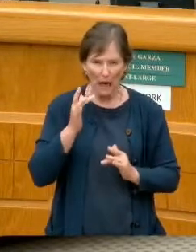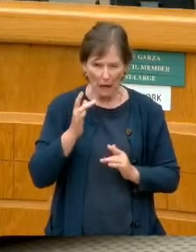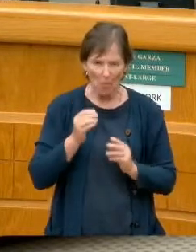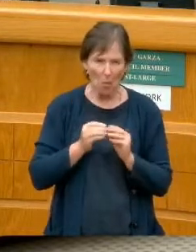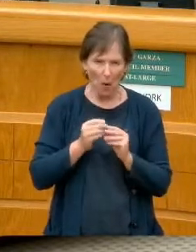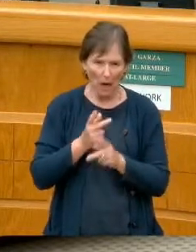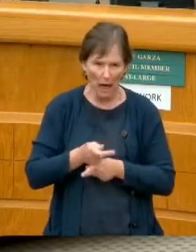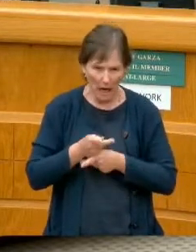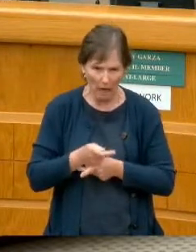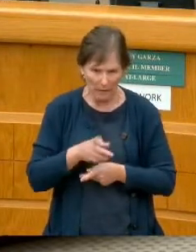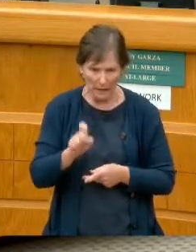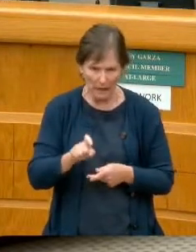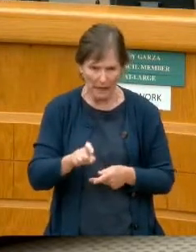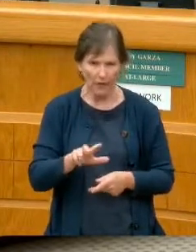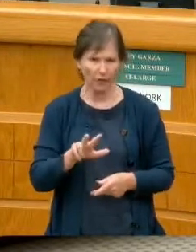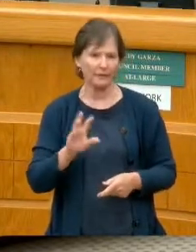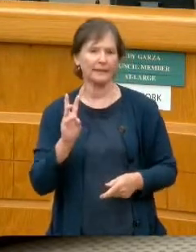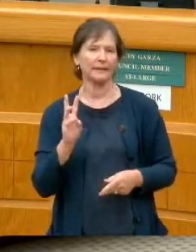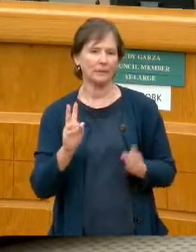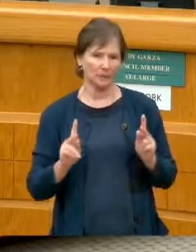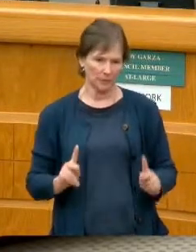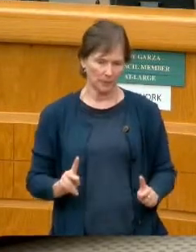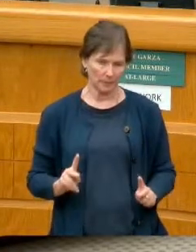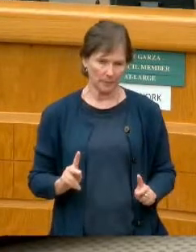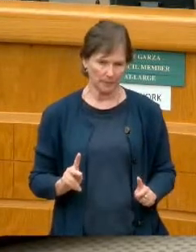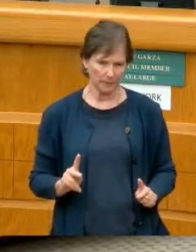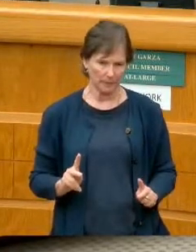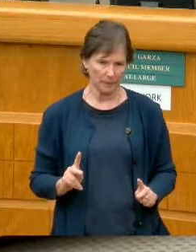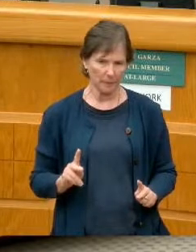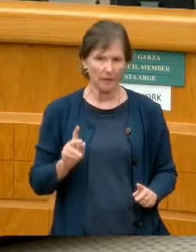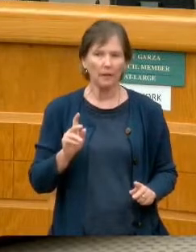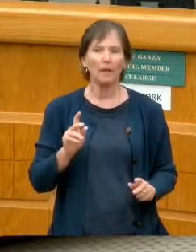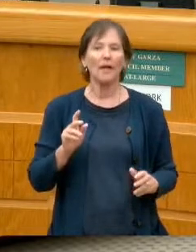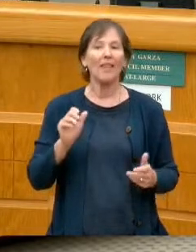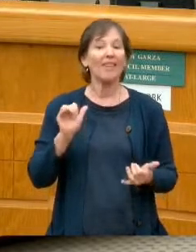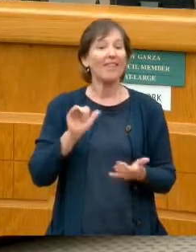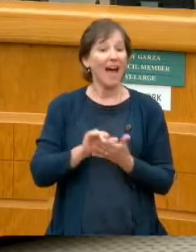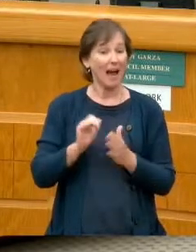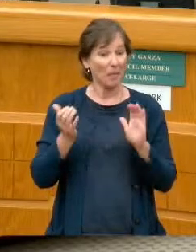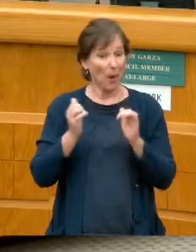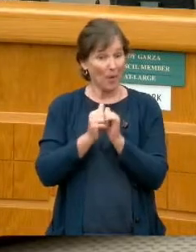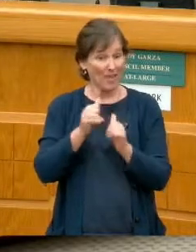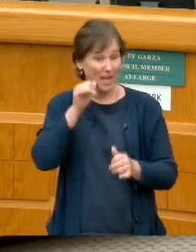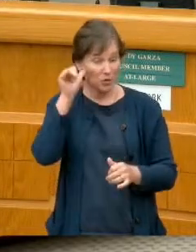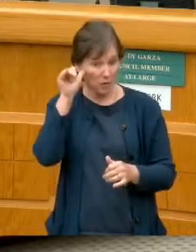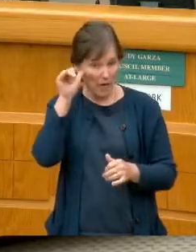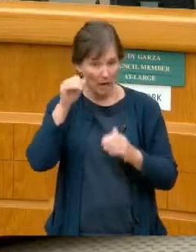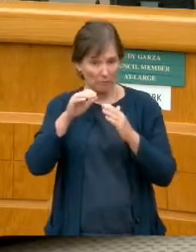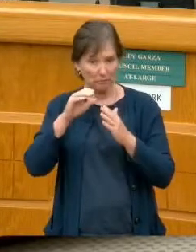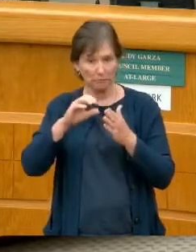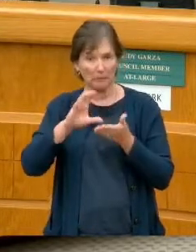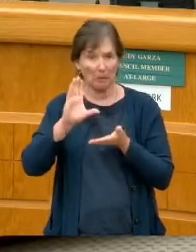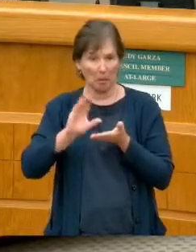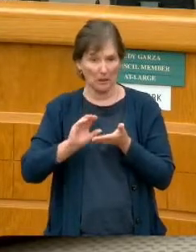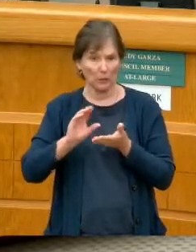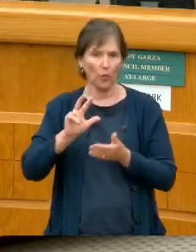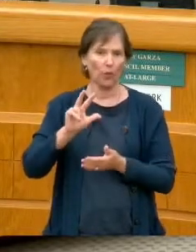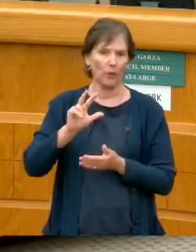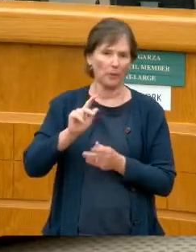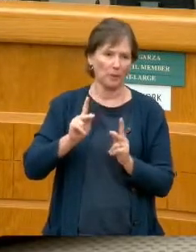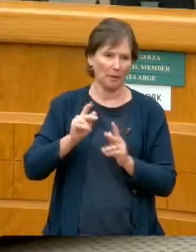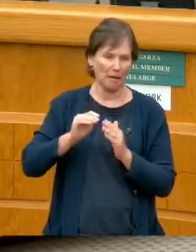yesterday. There were 39 persons yesterday recovering in ICU. Today there's 36, so 3 fewer today than